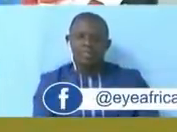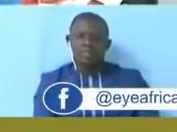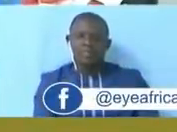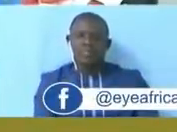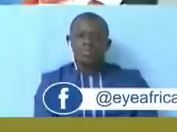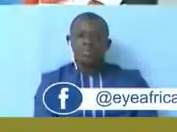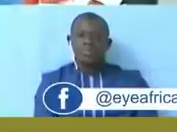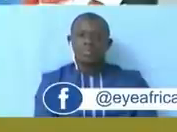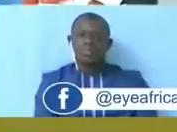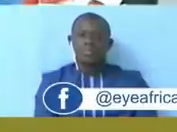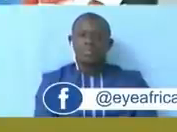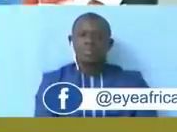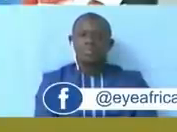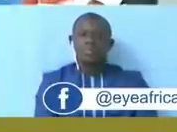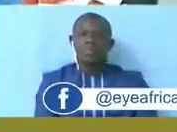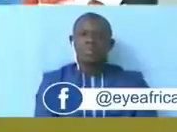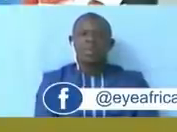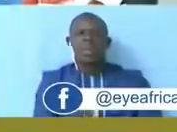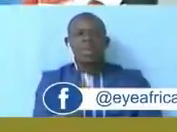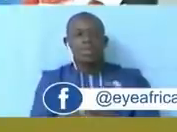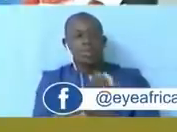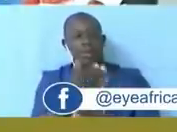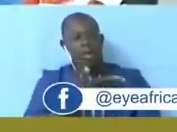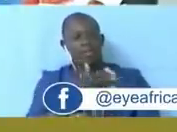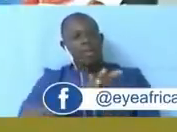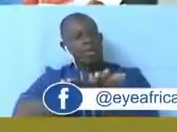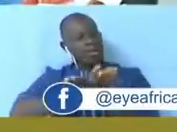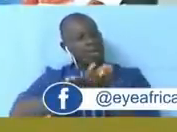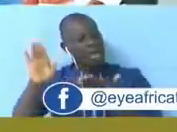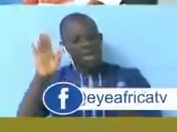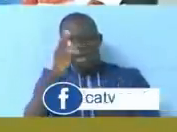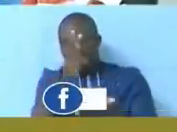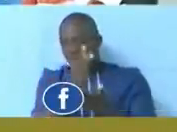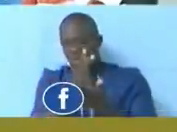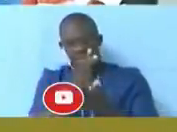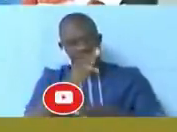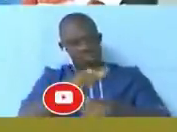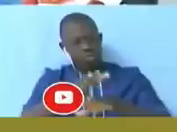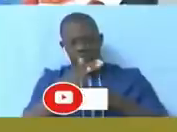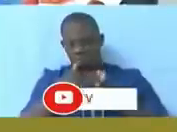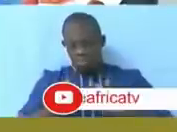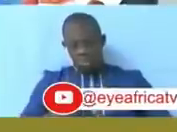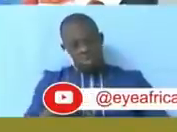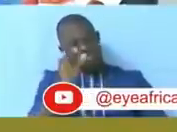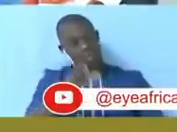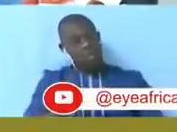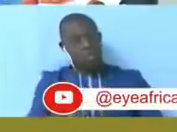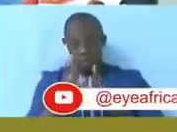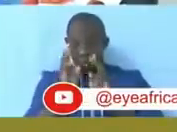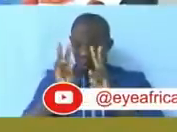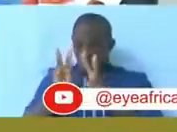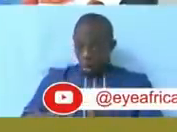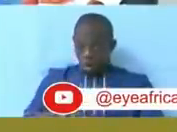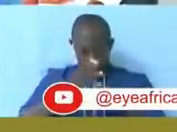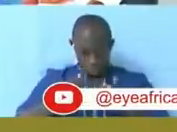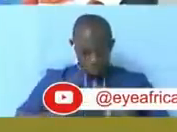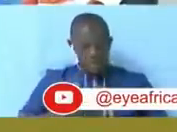succeed. Despite the clear evidence of torture in those It was cases. Visible on their bodies.